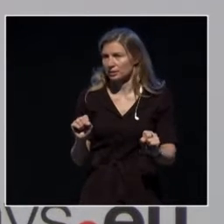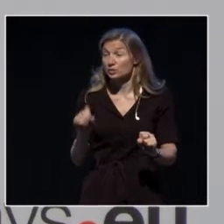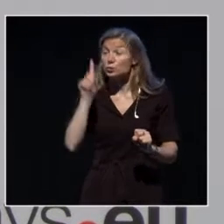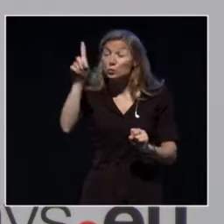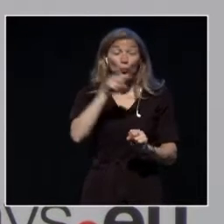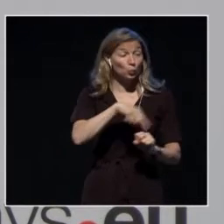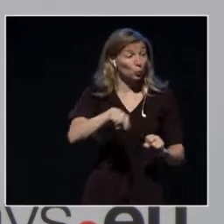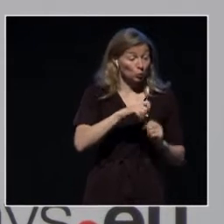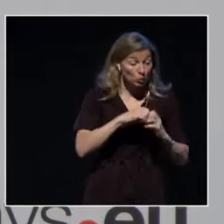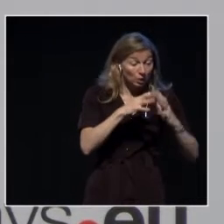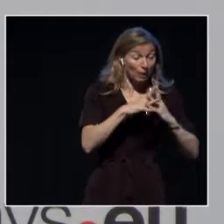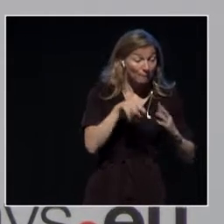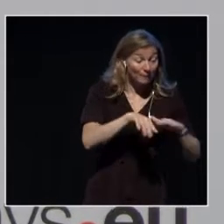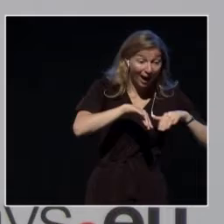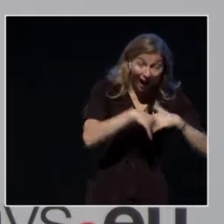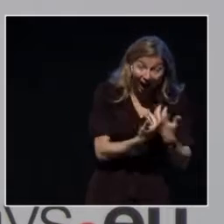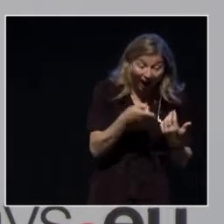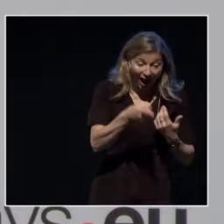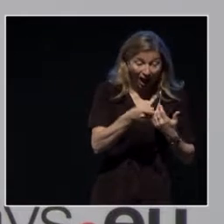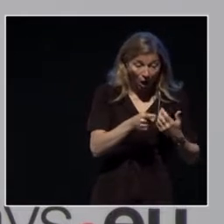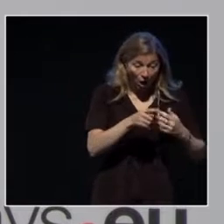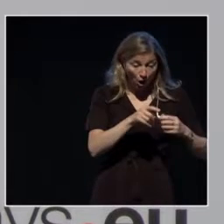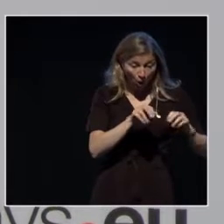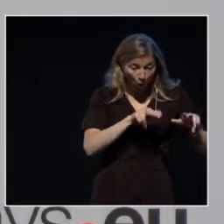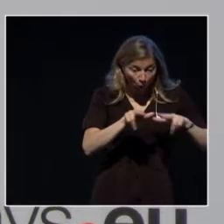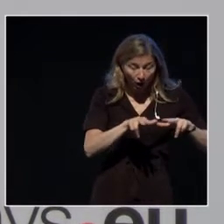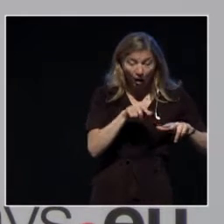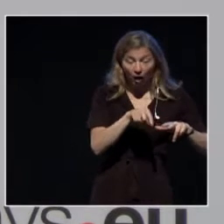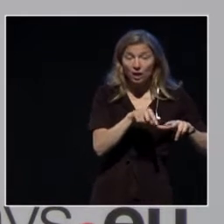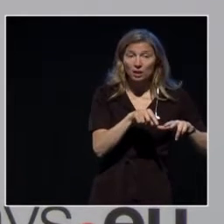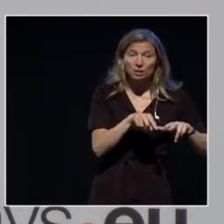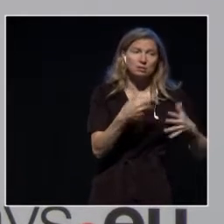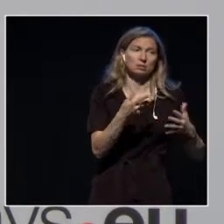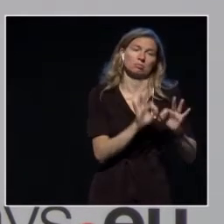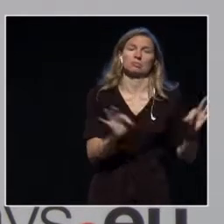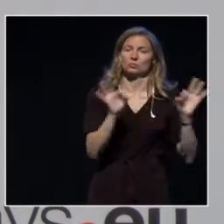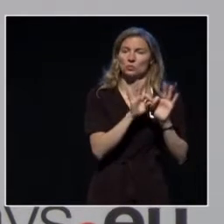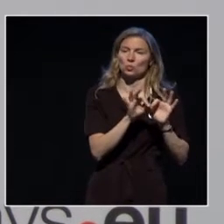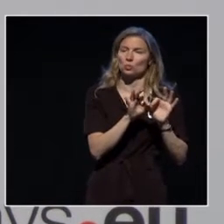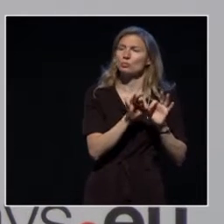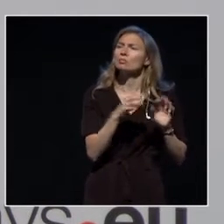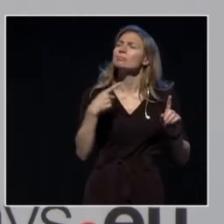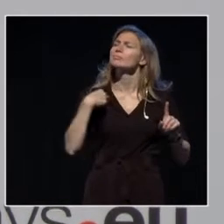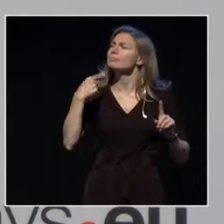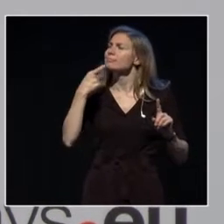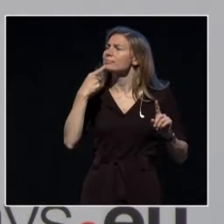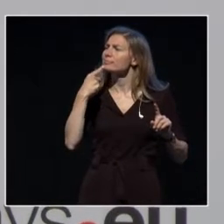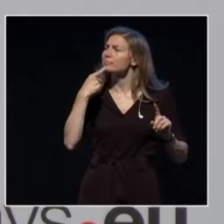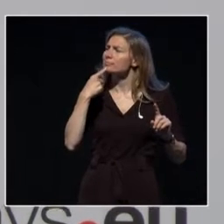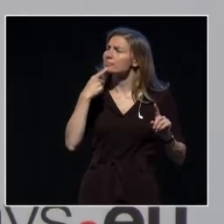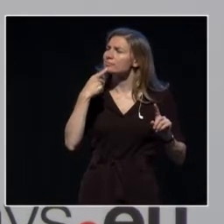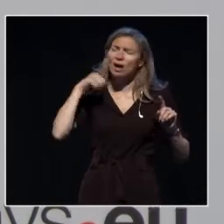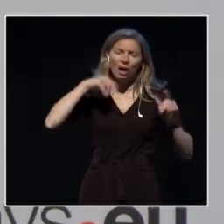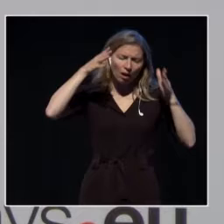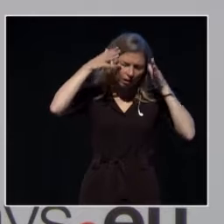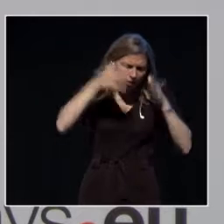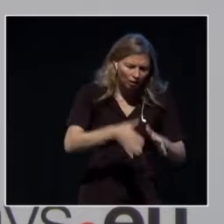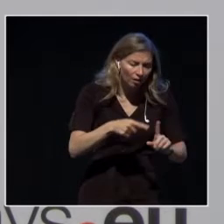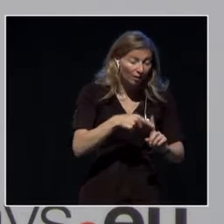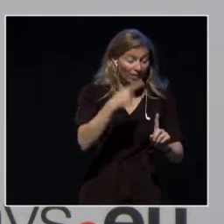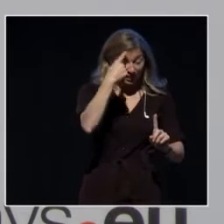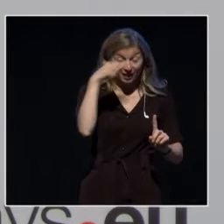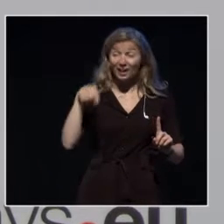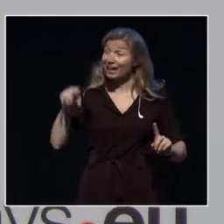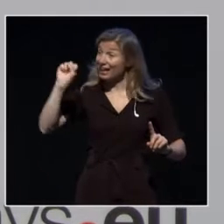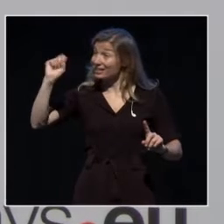startups. I mention startups not only because they're a general economic phenomenon, but they're essential to the success of the